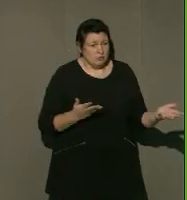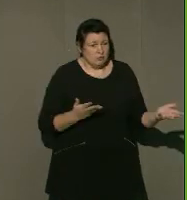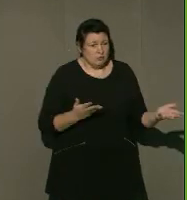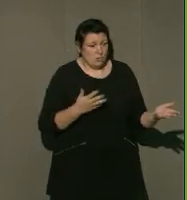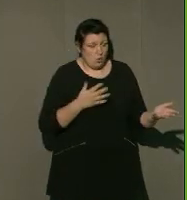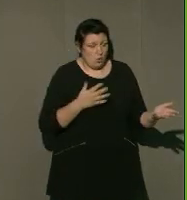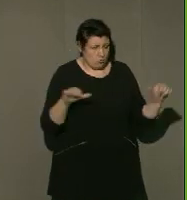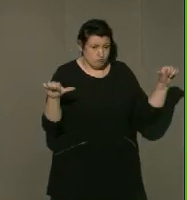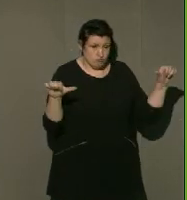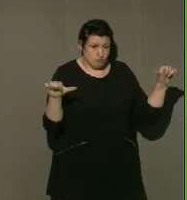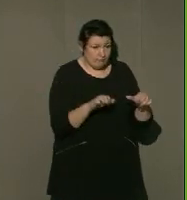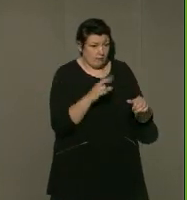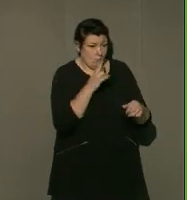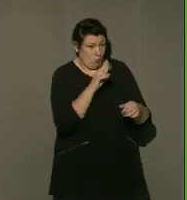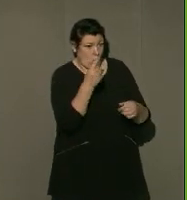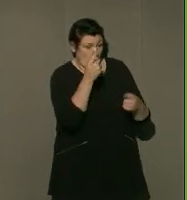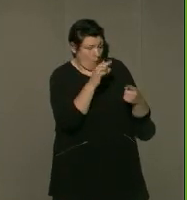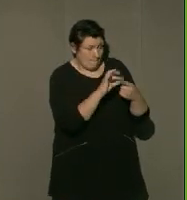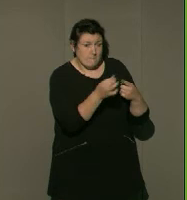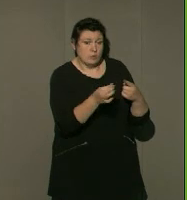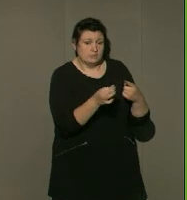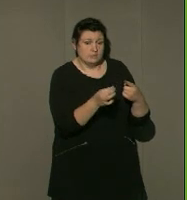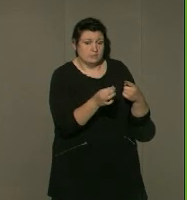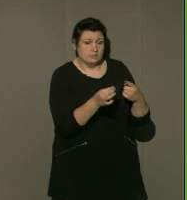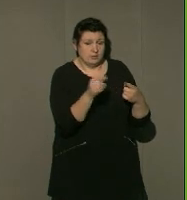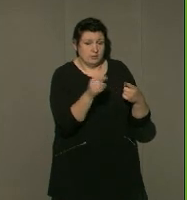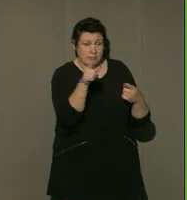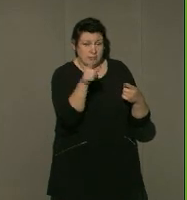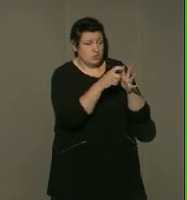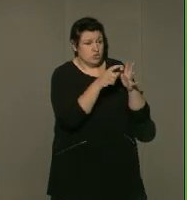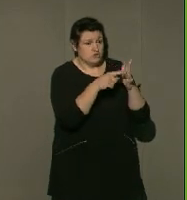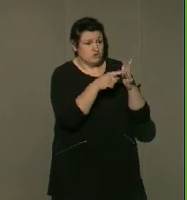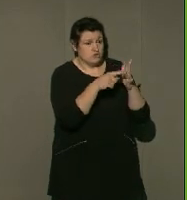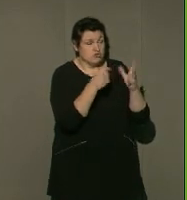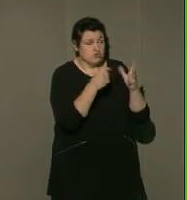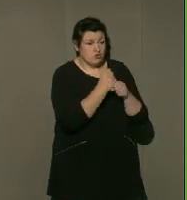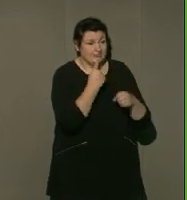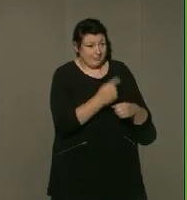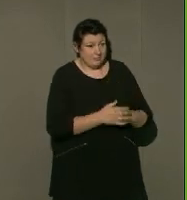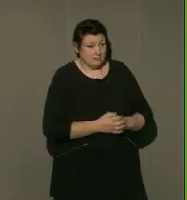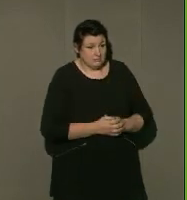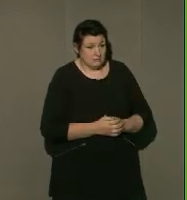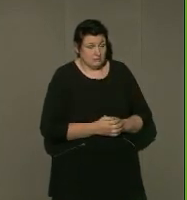briefly with one of the points that Doug has made